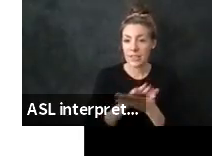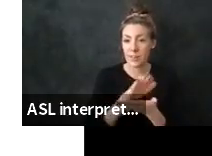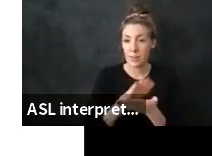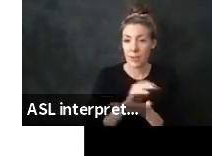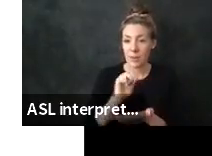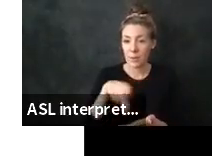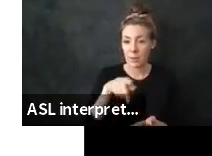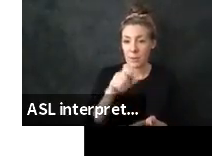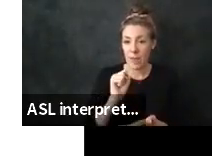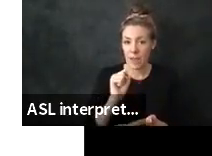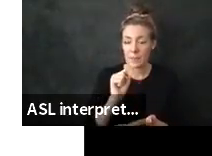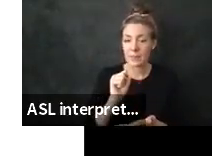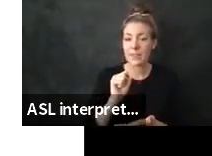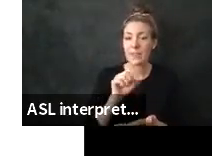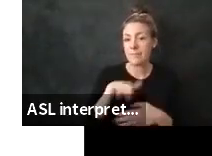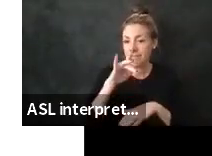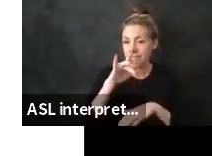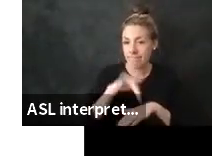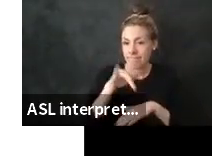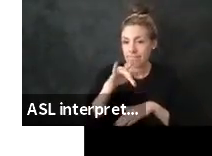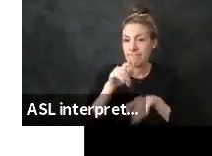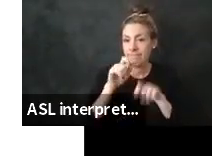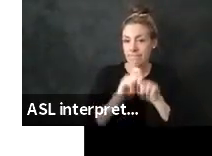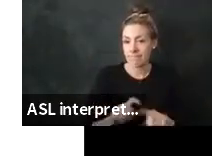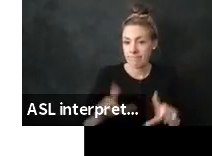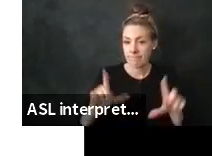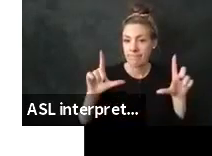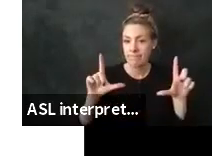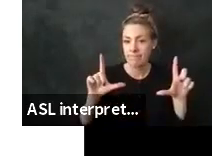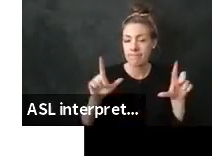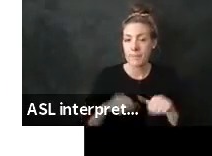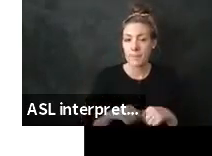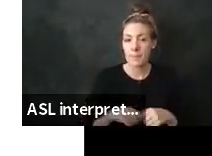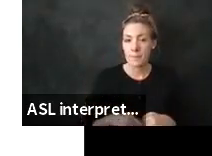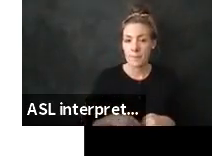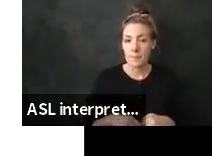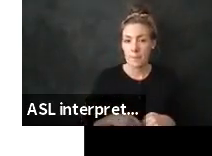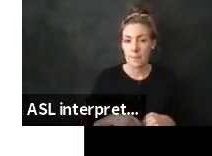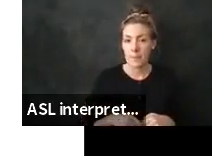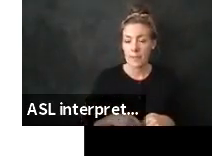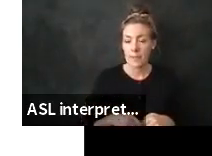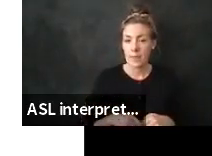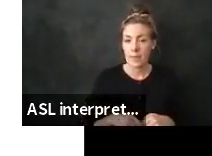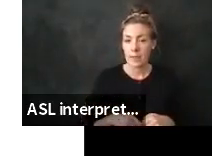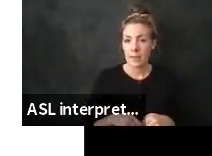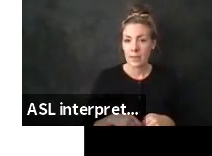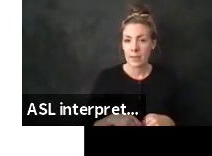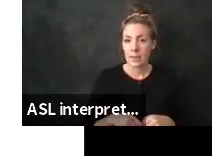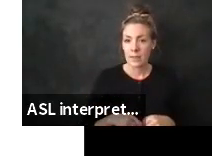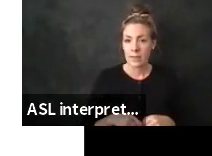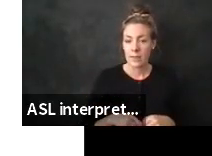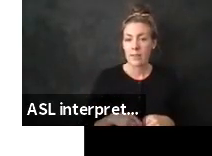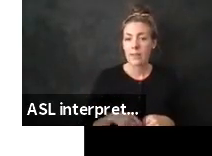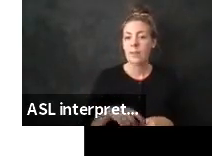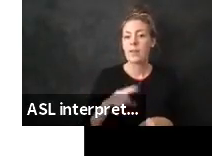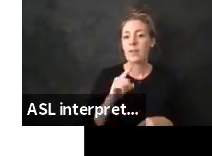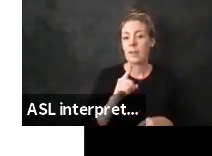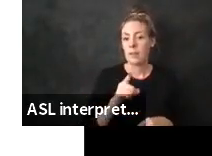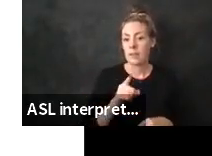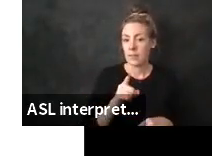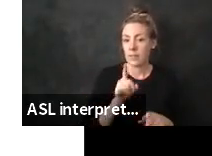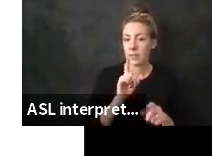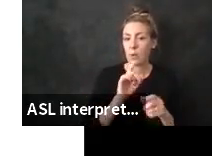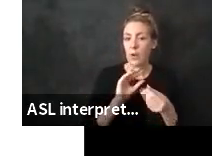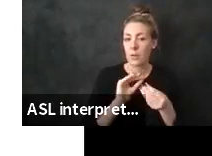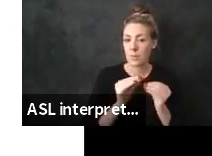sure that the population units with the counts are activated, or the population units